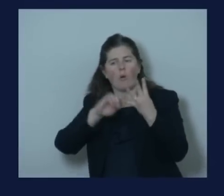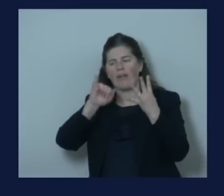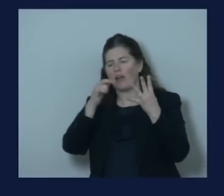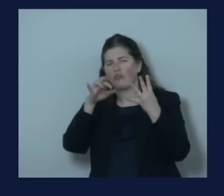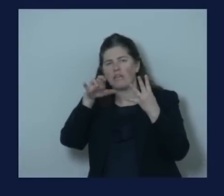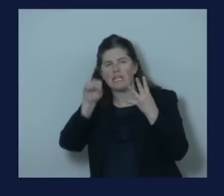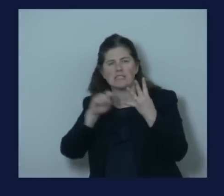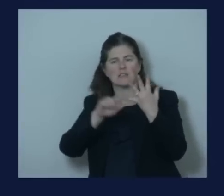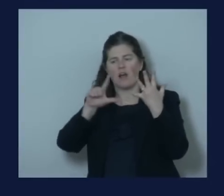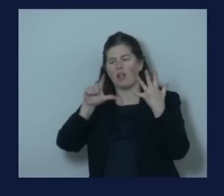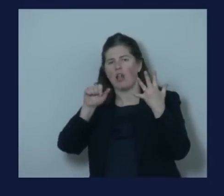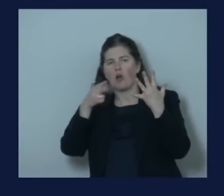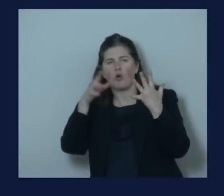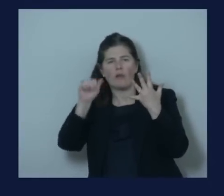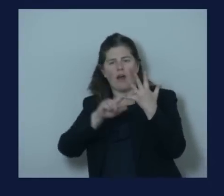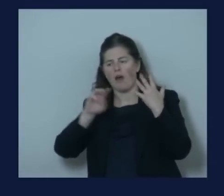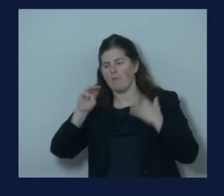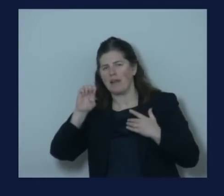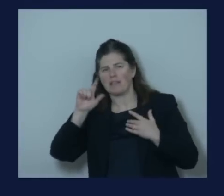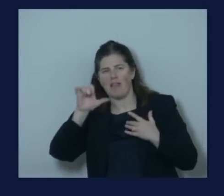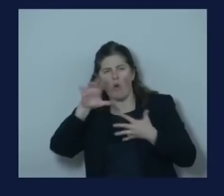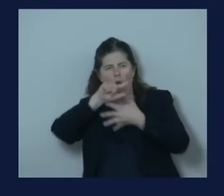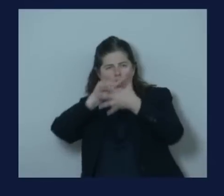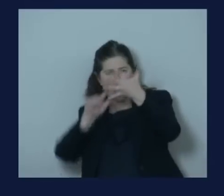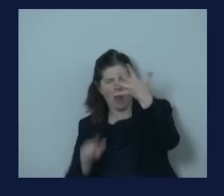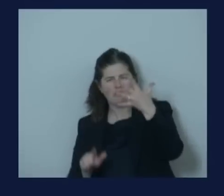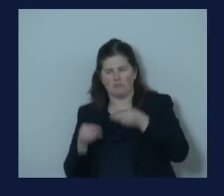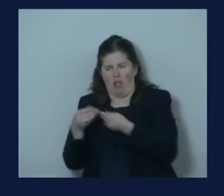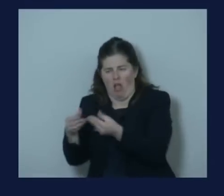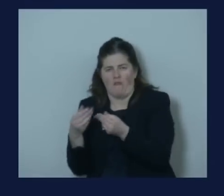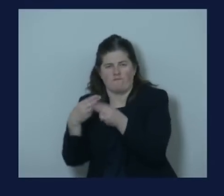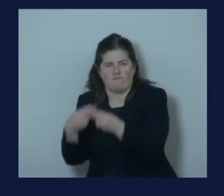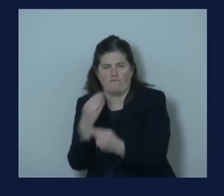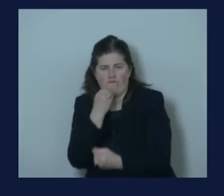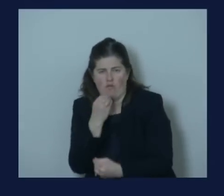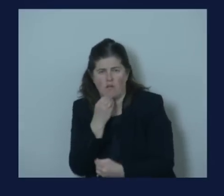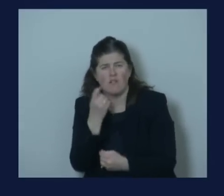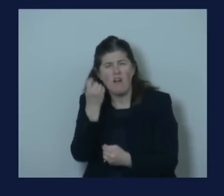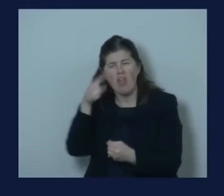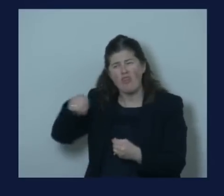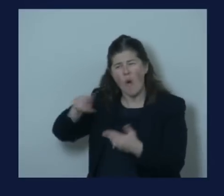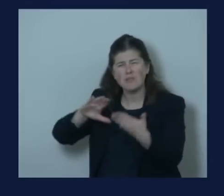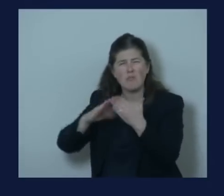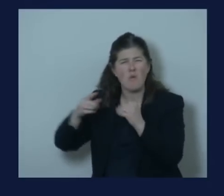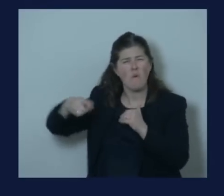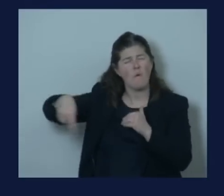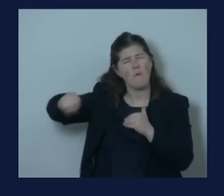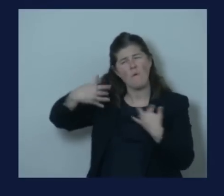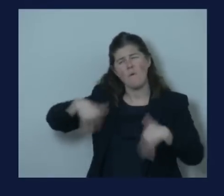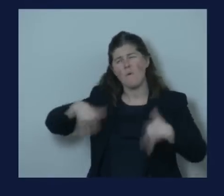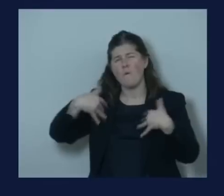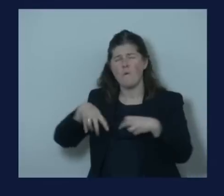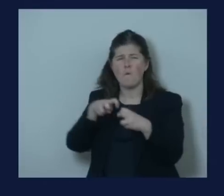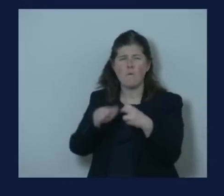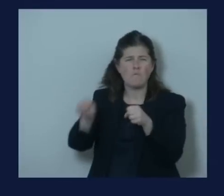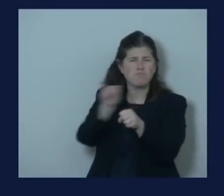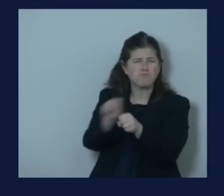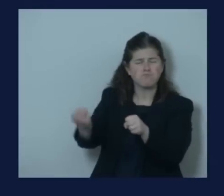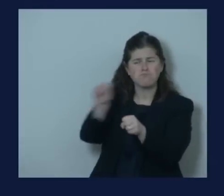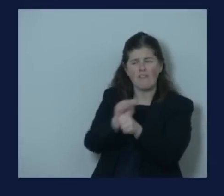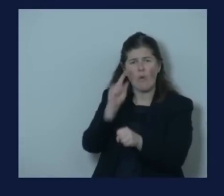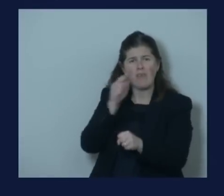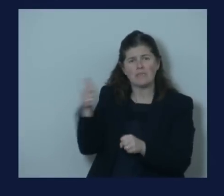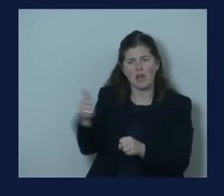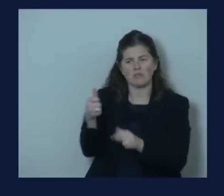Laguna. And I want folks to understand really what's occurring. Look, these are communities that are working incredibly hard to